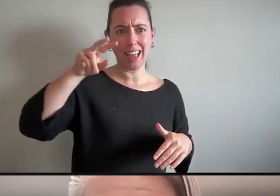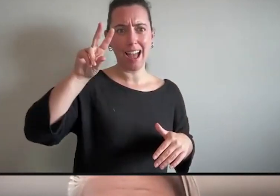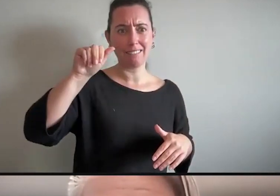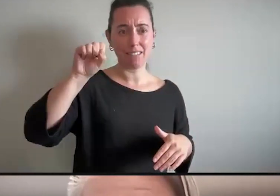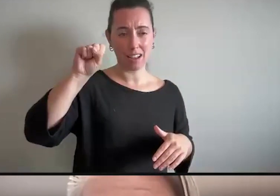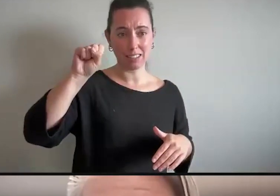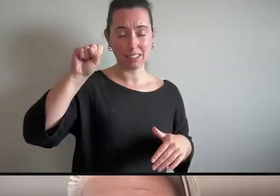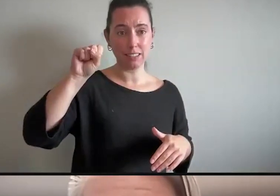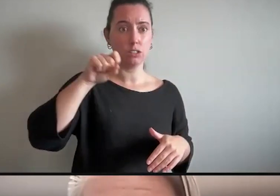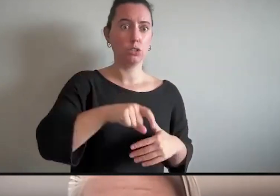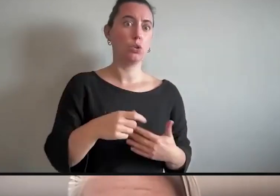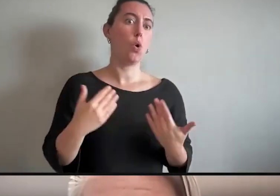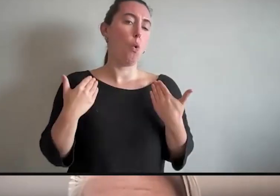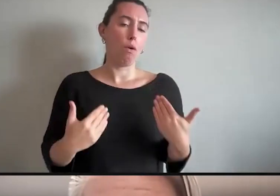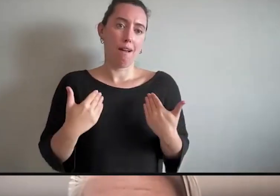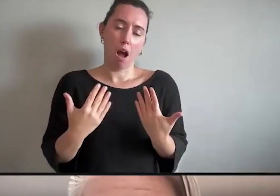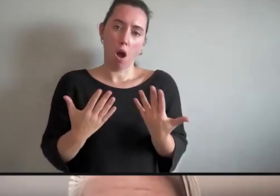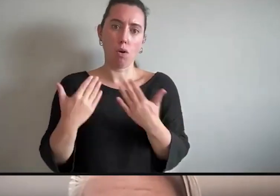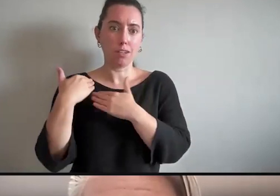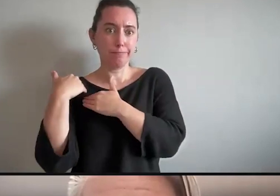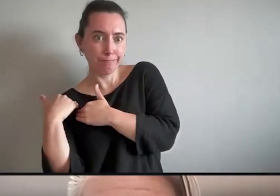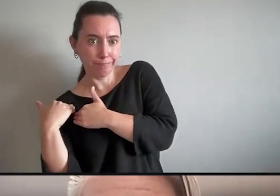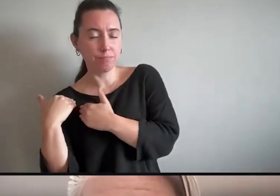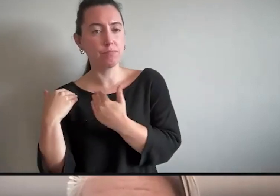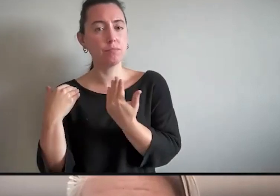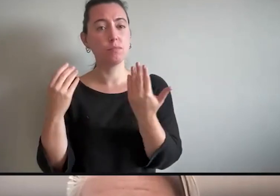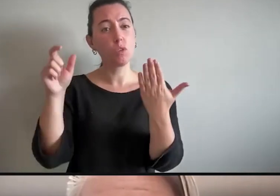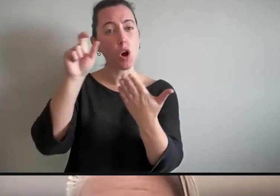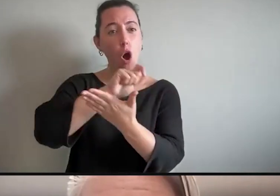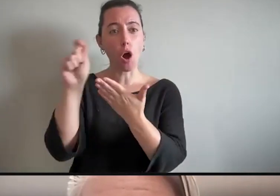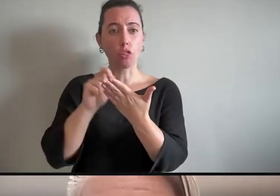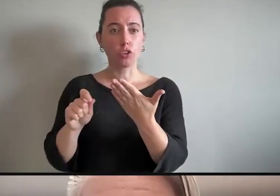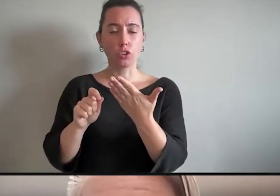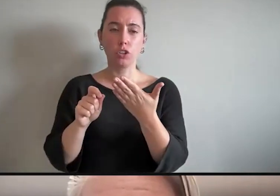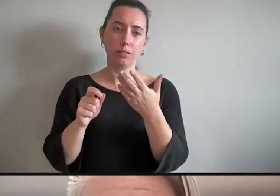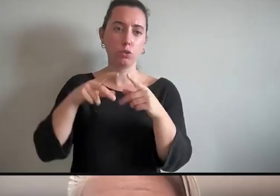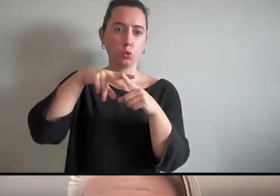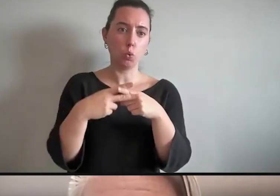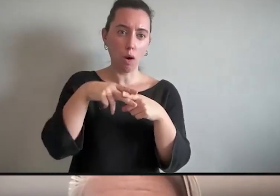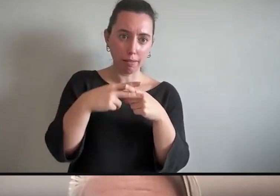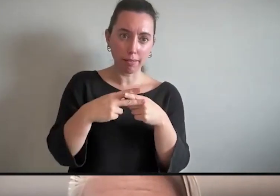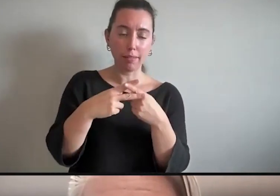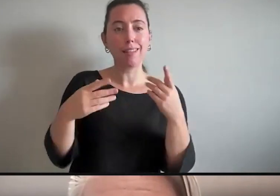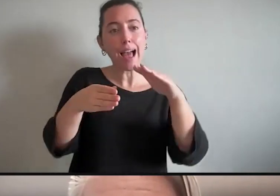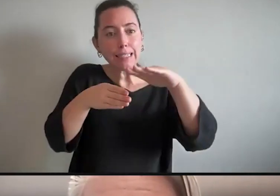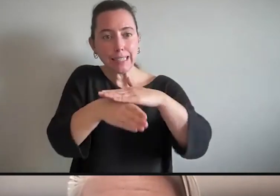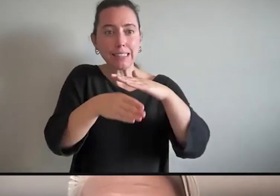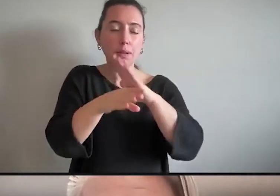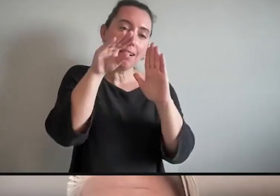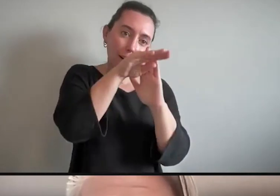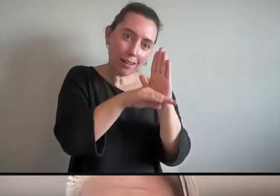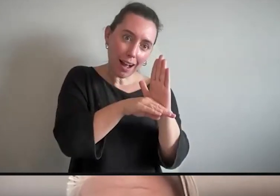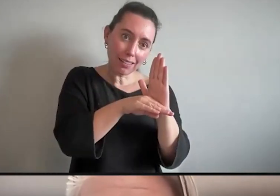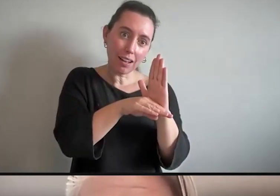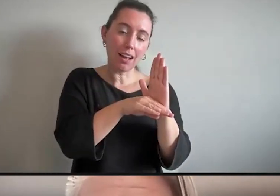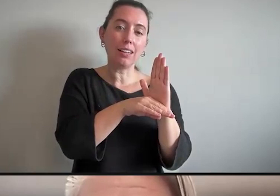got to shift the onus. Like we have authoring tools, and we have accessibility guidelines for them. We need those to go